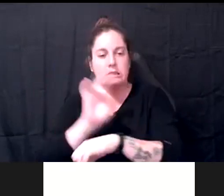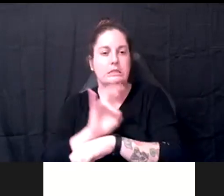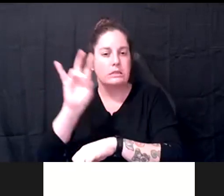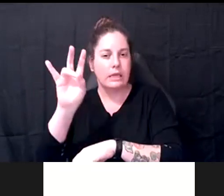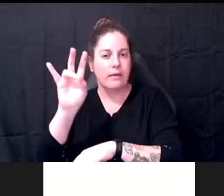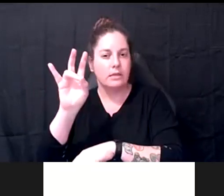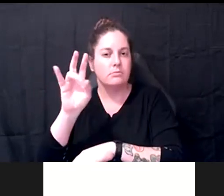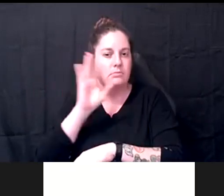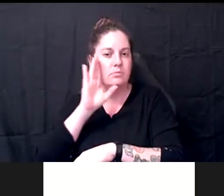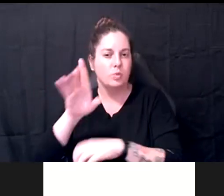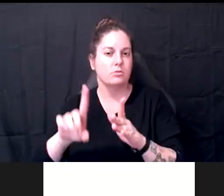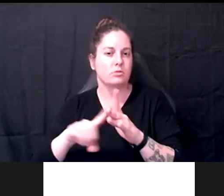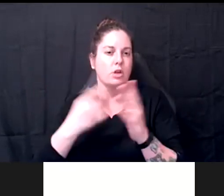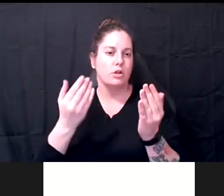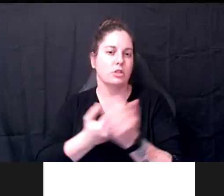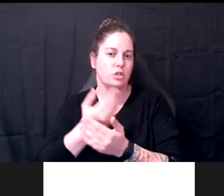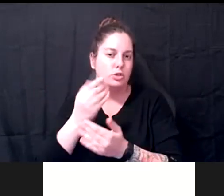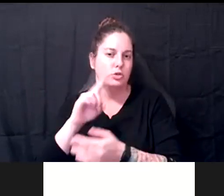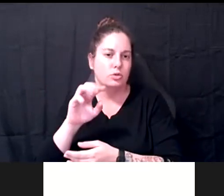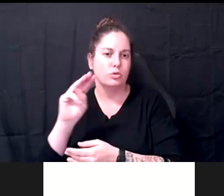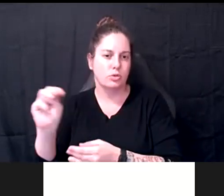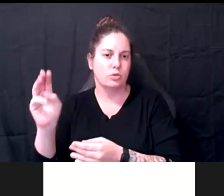Yeah. I've done the density